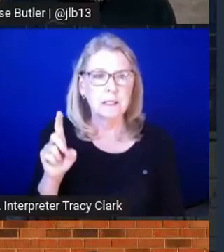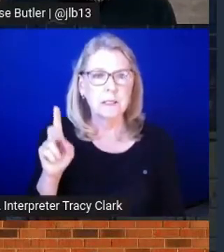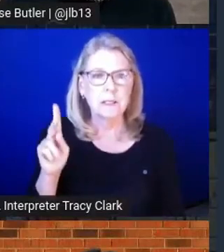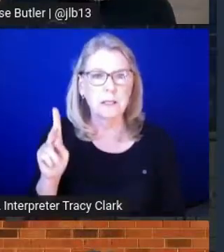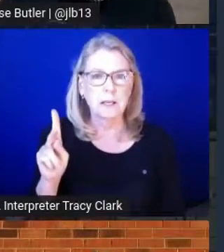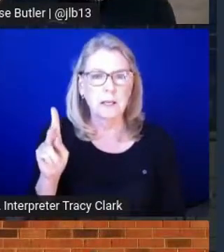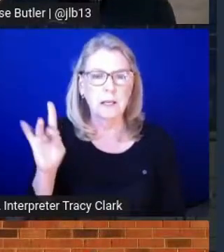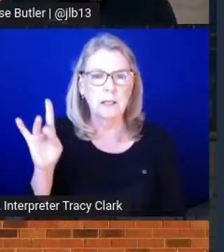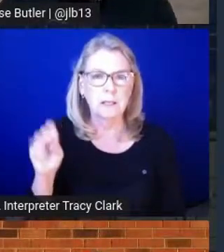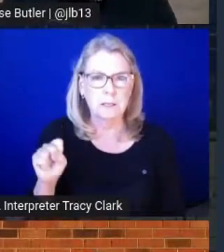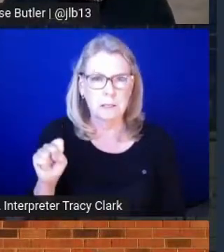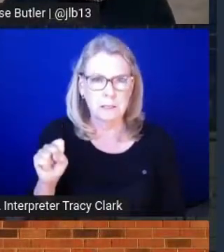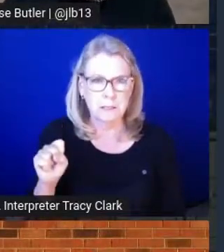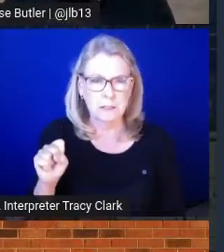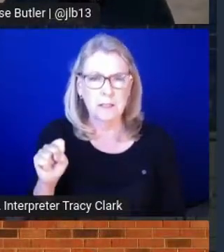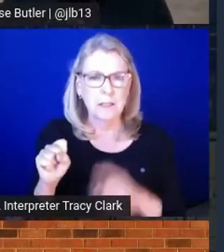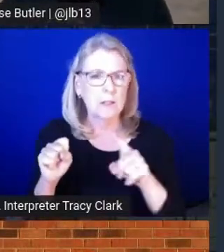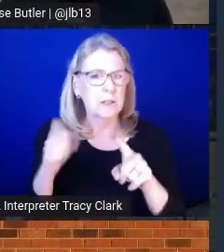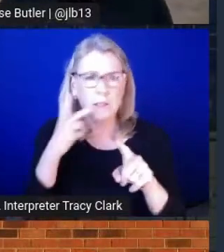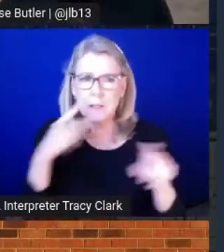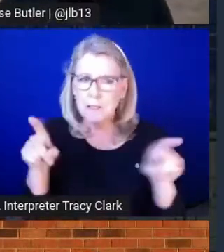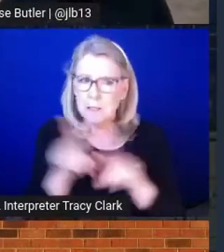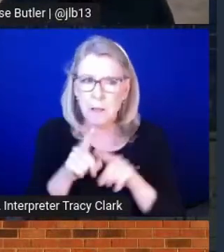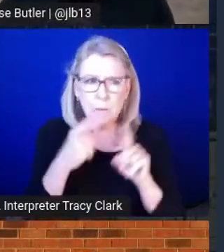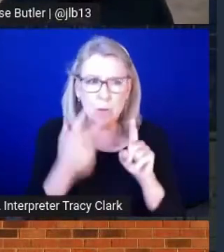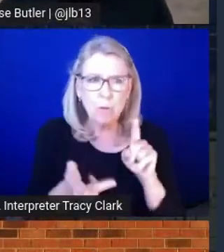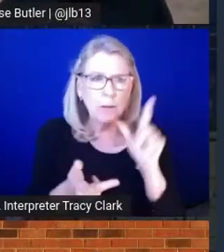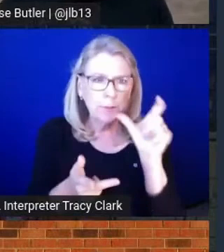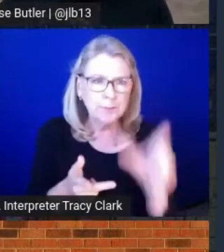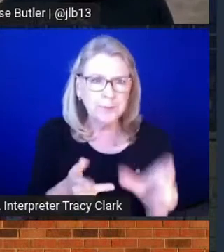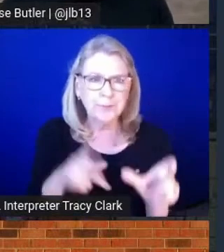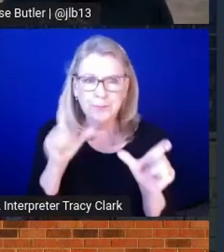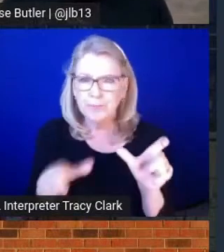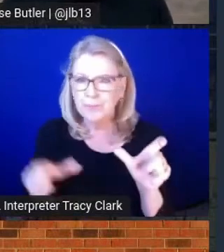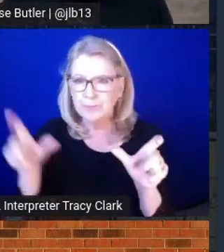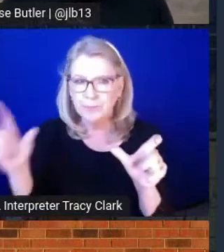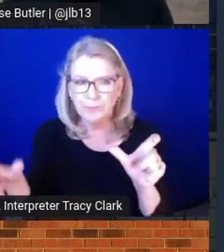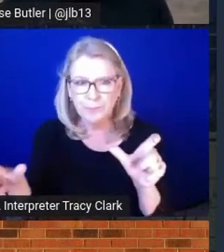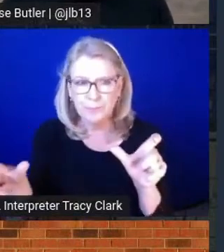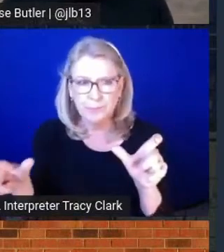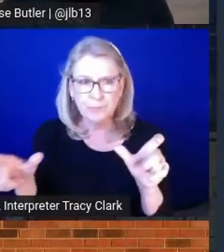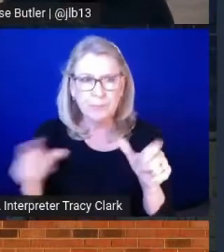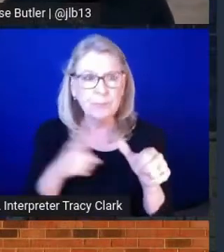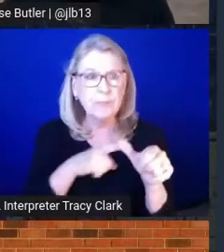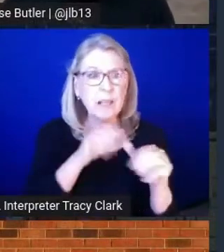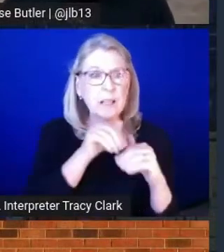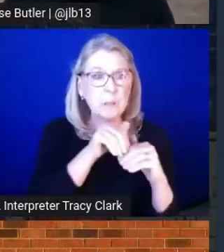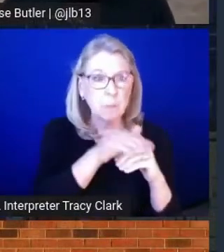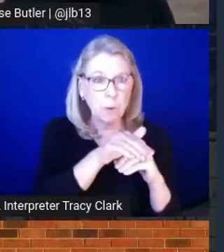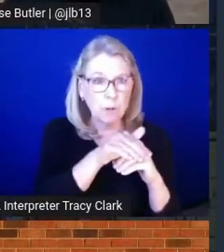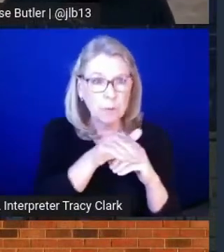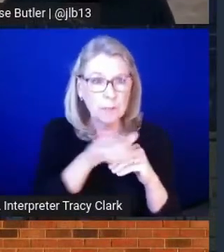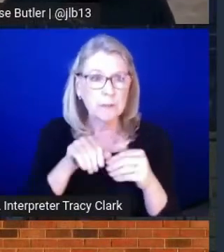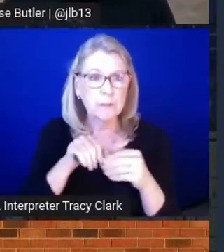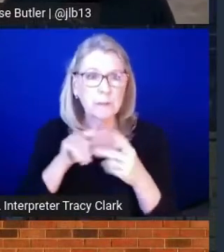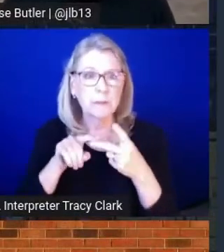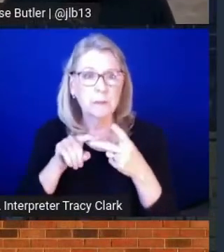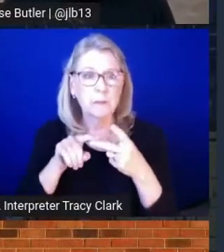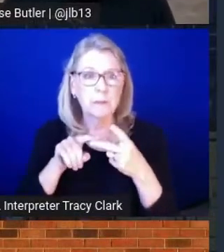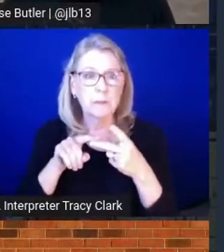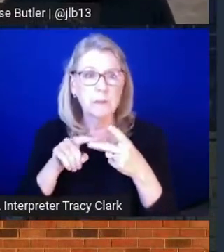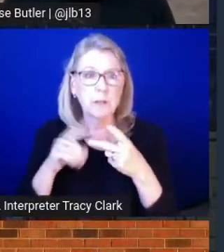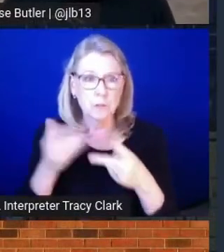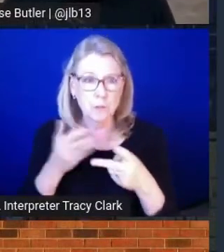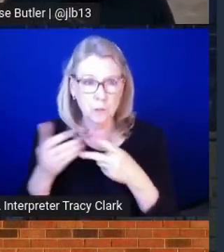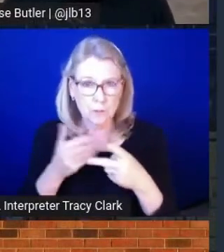So we can see the same set of resources, right? We still have 3 resources. We still need a deployment, and we still need a service and an ingress. But